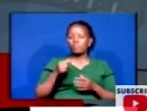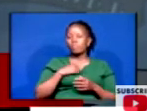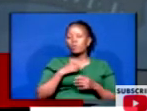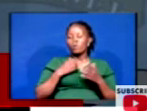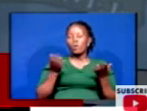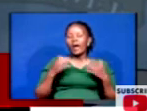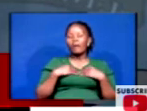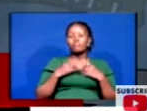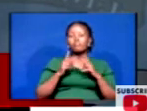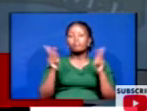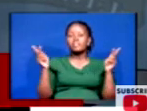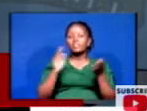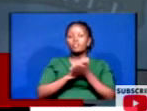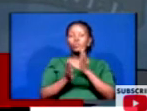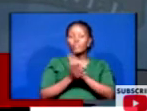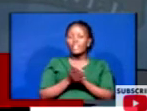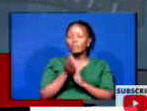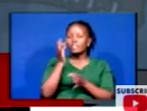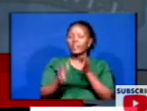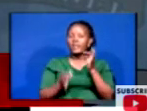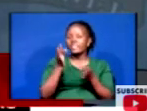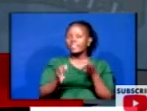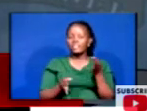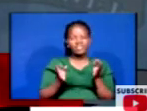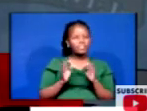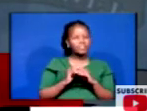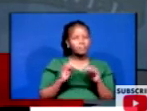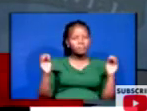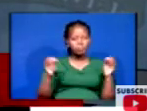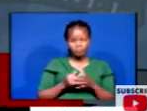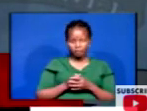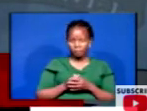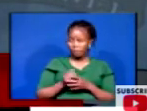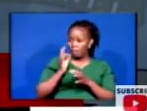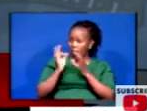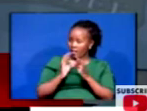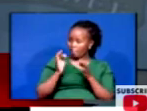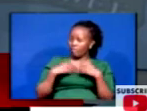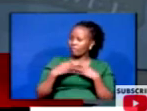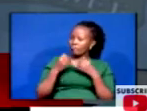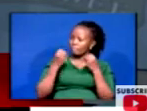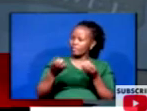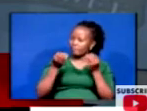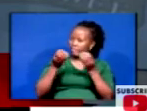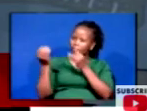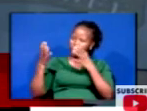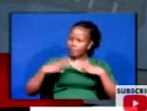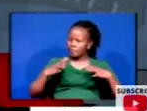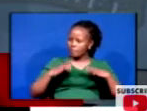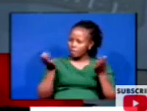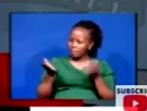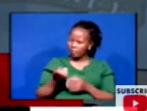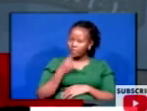without justice. Yeah. Justice precedes peace. Mm-hmm. So if there are many people in this country feeling that they